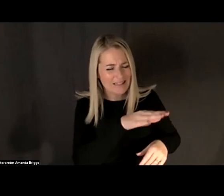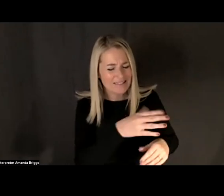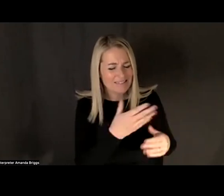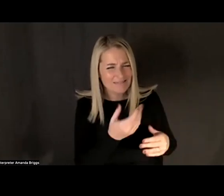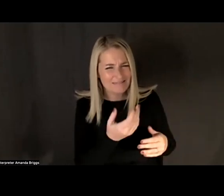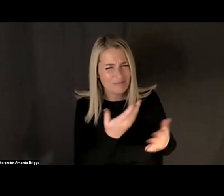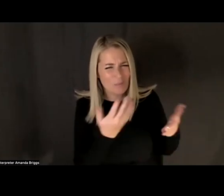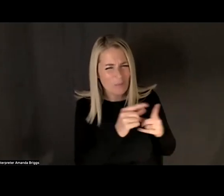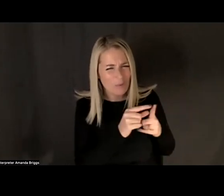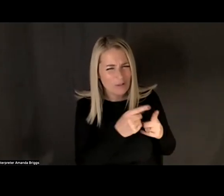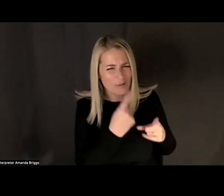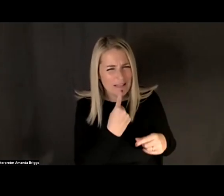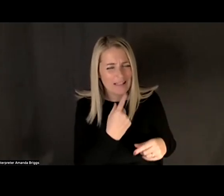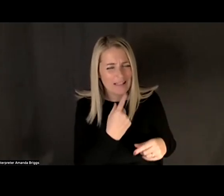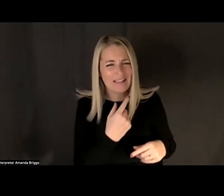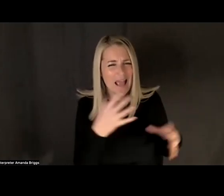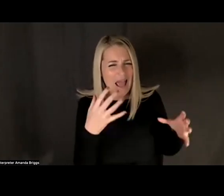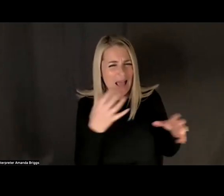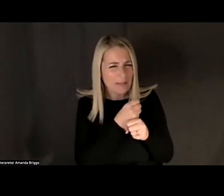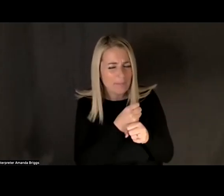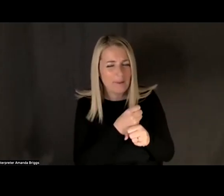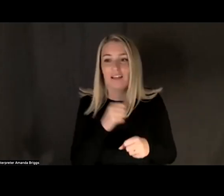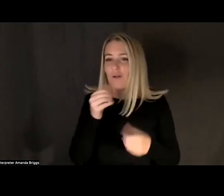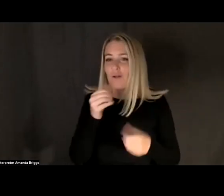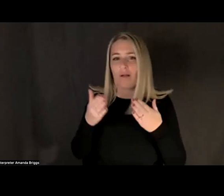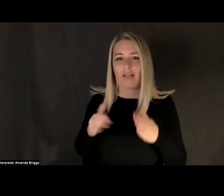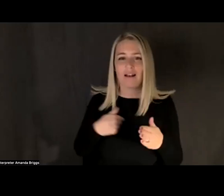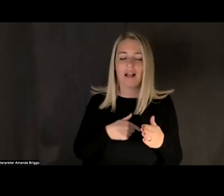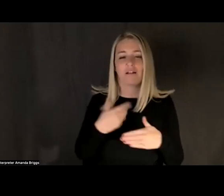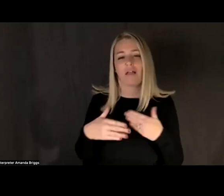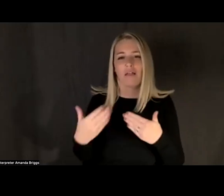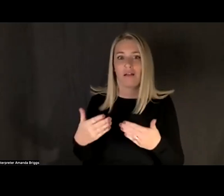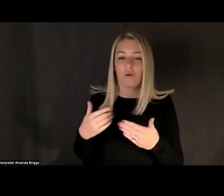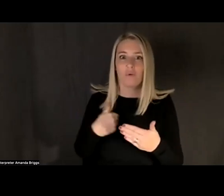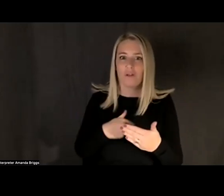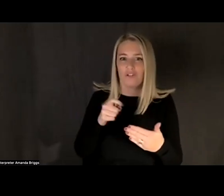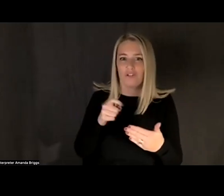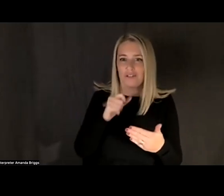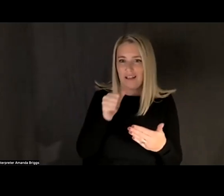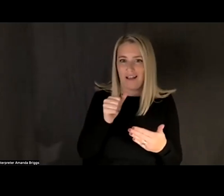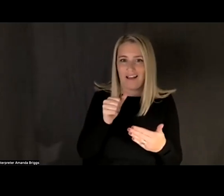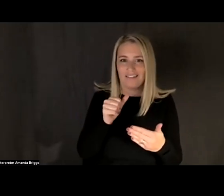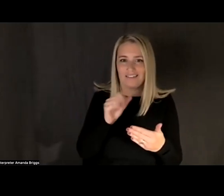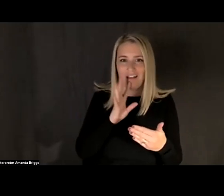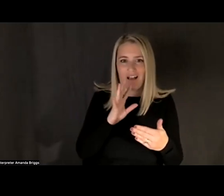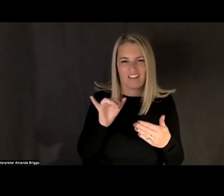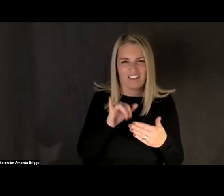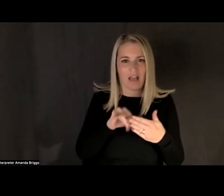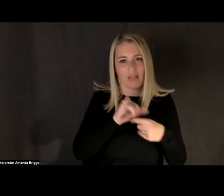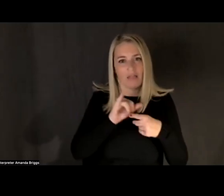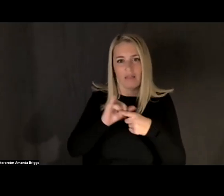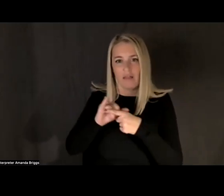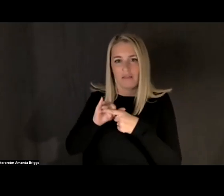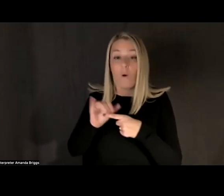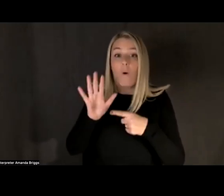that? What acronym is that? Don't let us get away with it. We shouldn't be talking like that. But ask. Please always ask. If